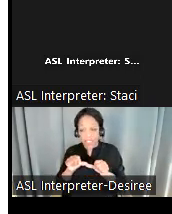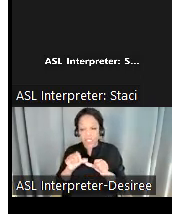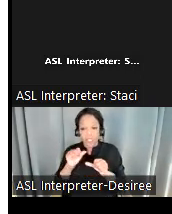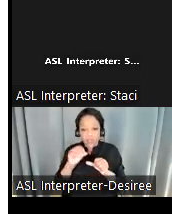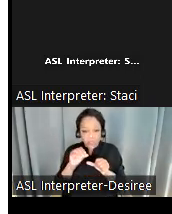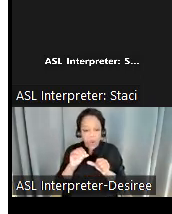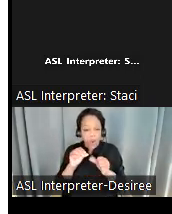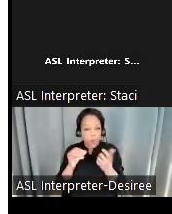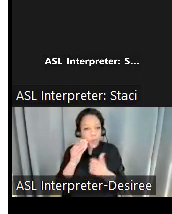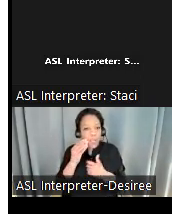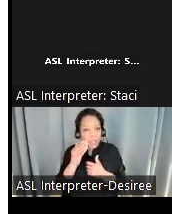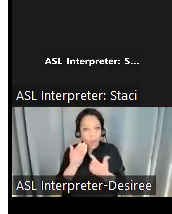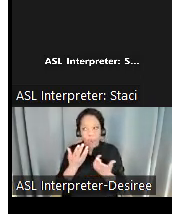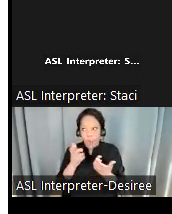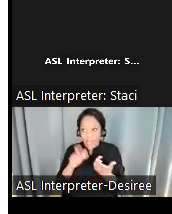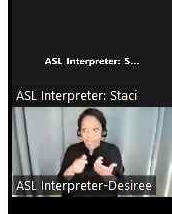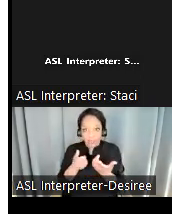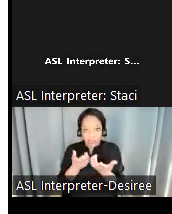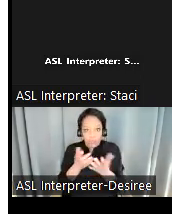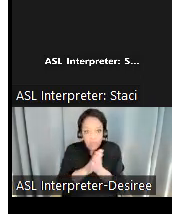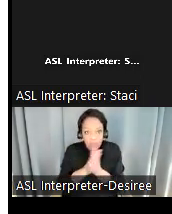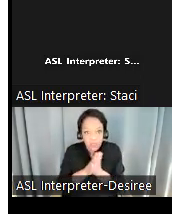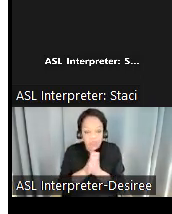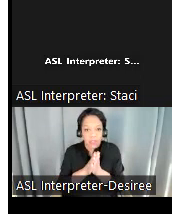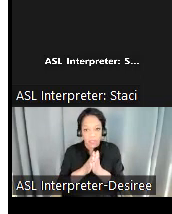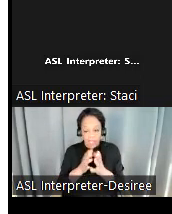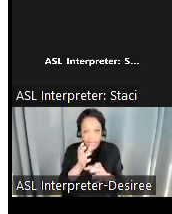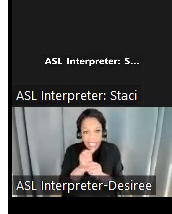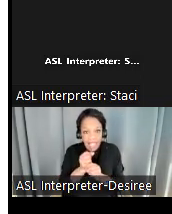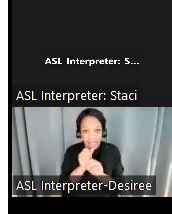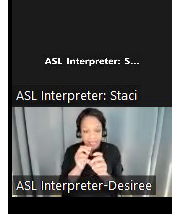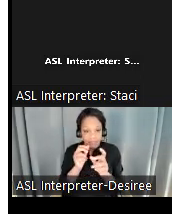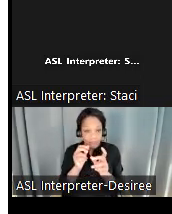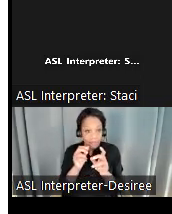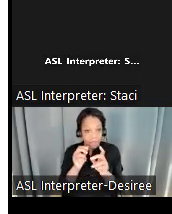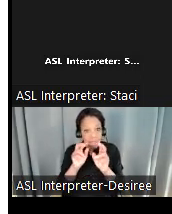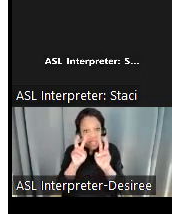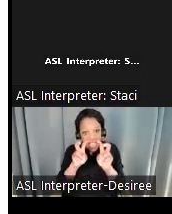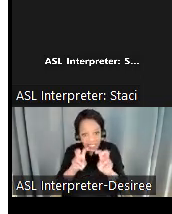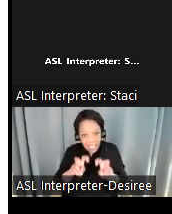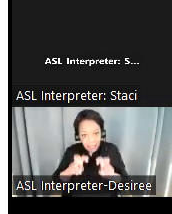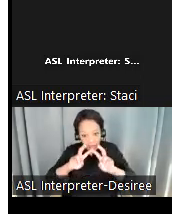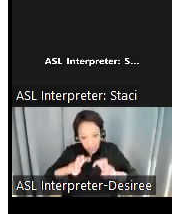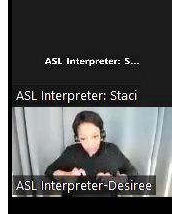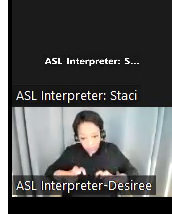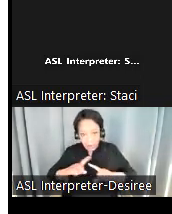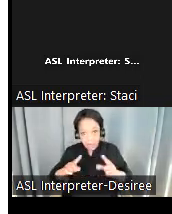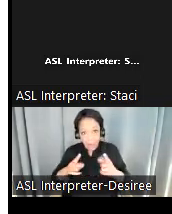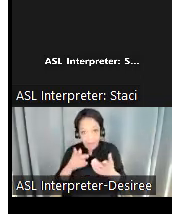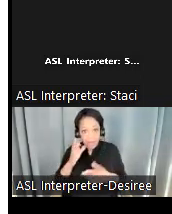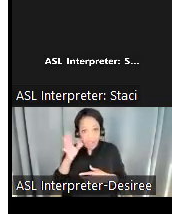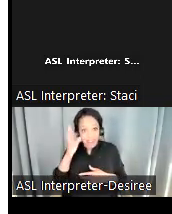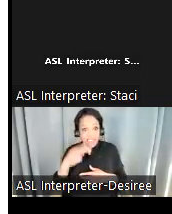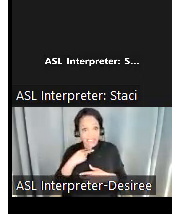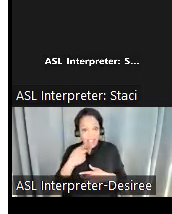diagnostic assessment, but that parent is stuck because there's simply not an audiologist within 200 miles. And in a minute, I'm going to show you a map